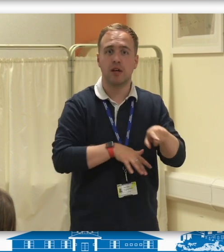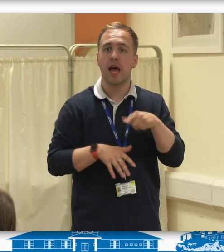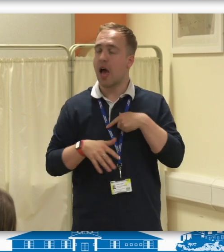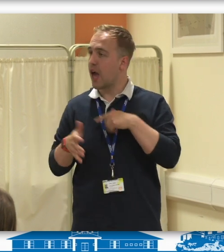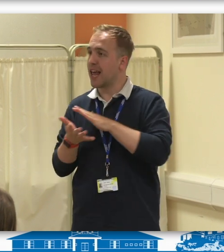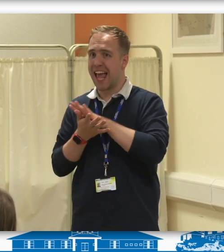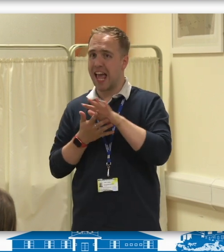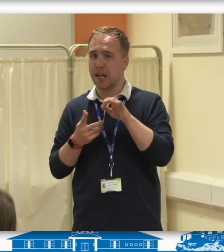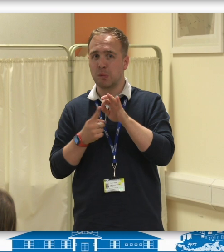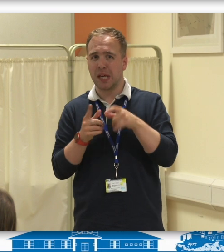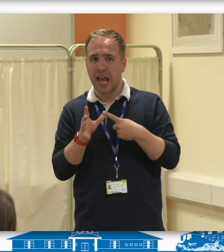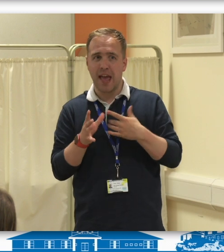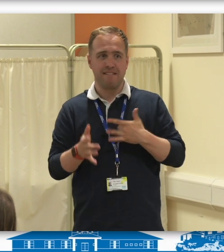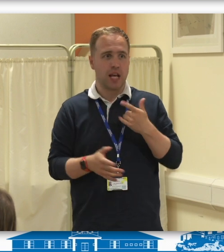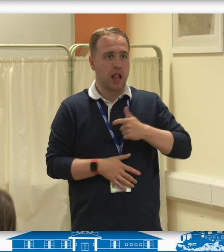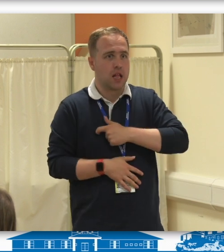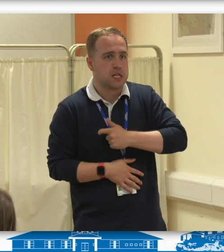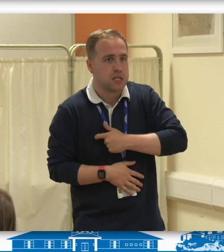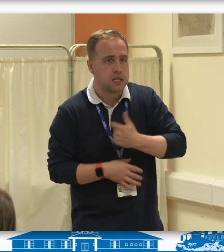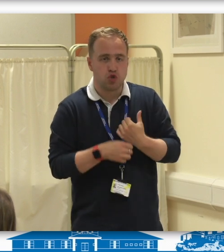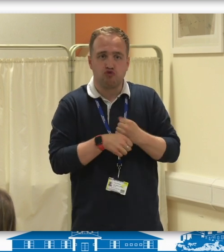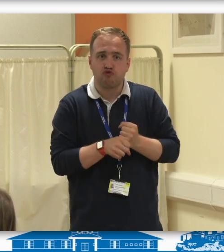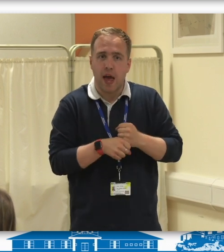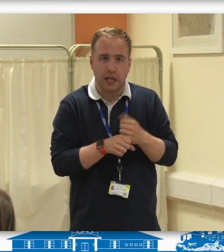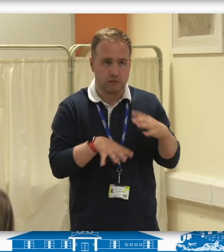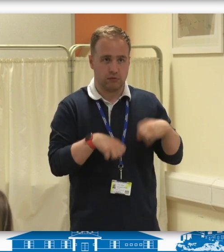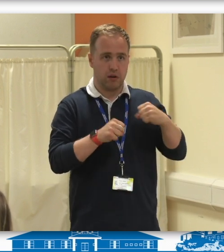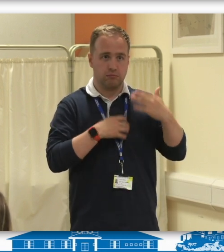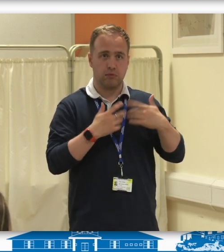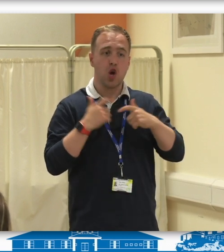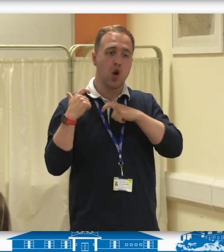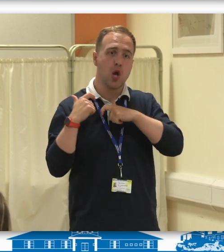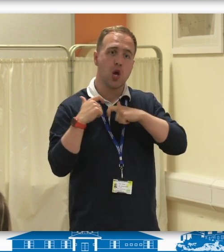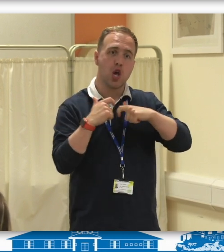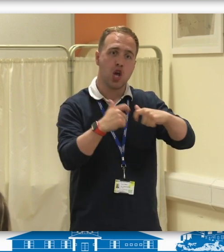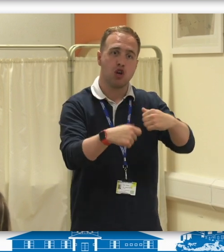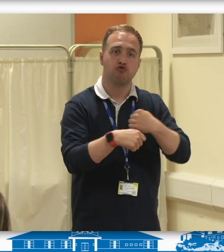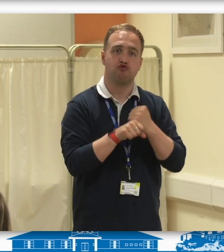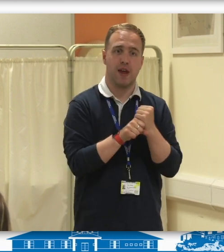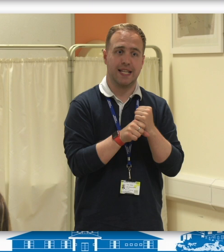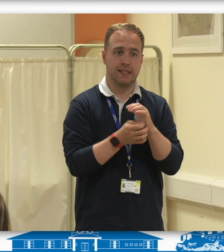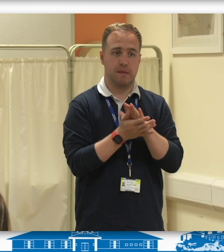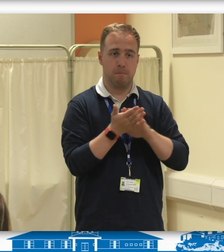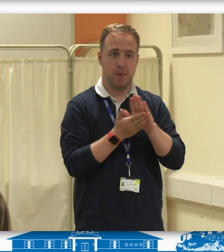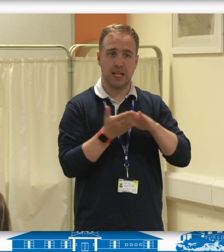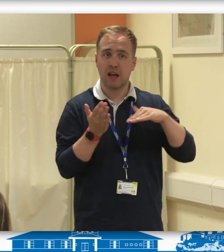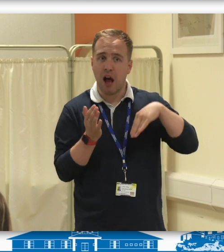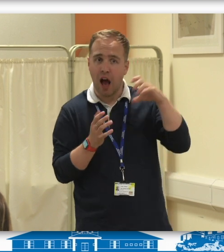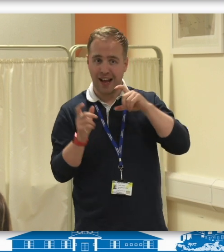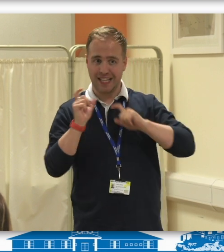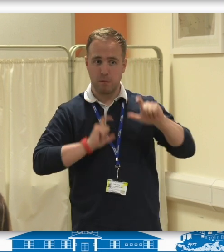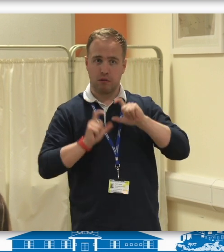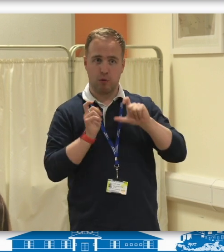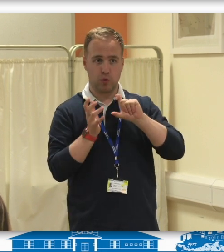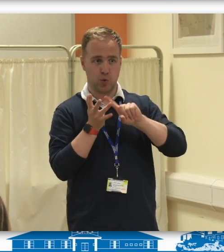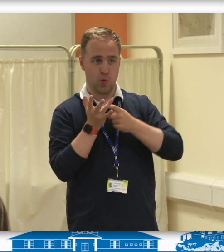primarily involved when we feel anxious and stressed. Chronic stress can lead to higher cortisol exposure and greater